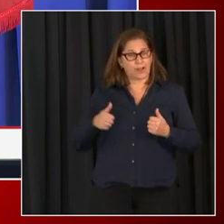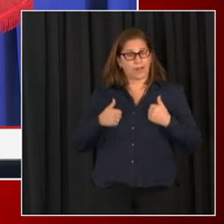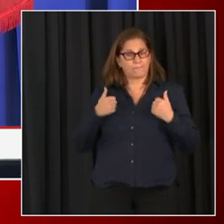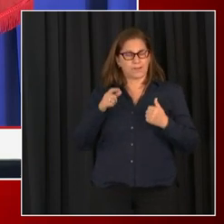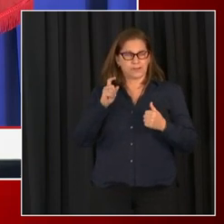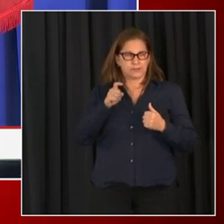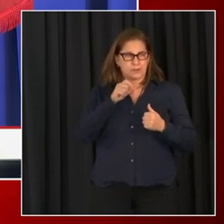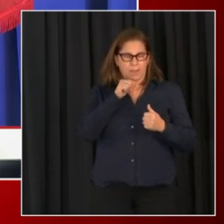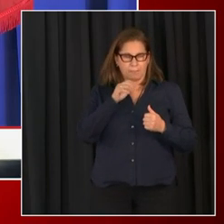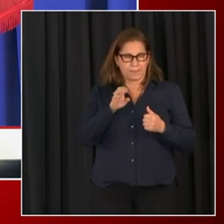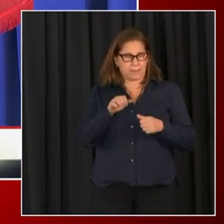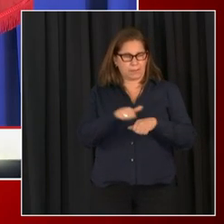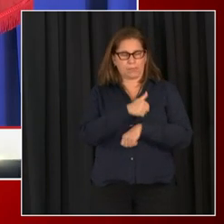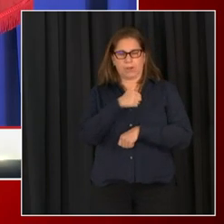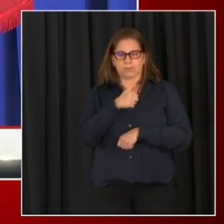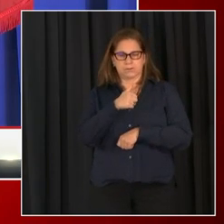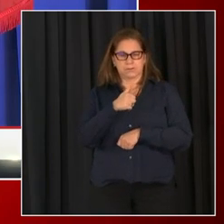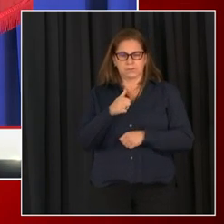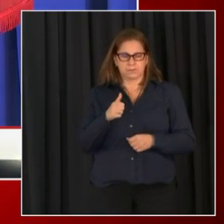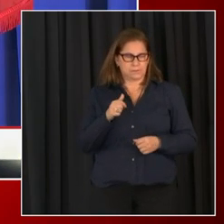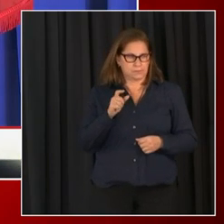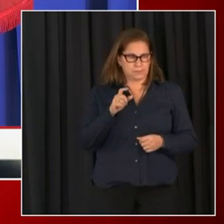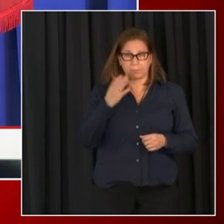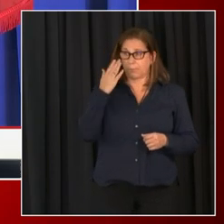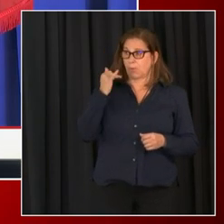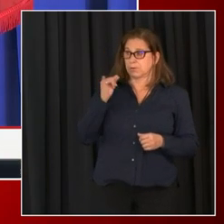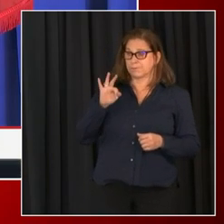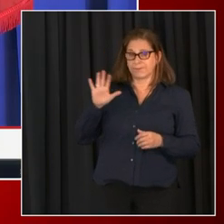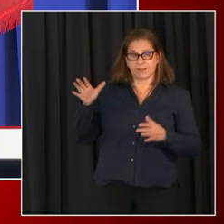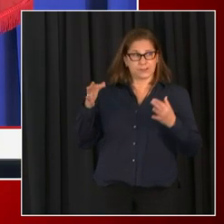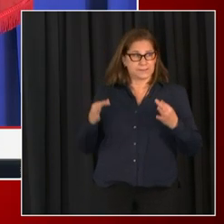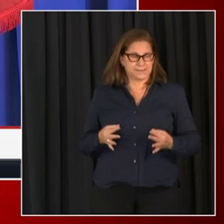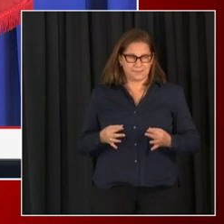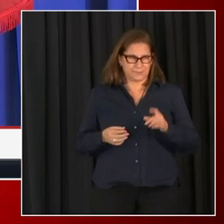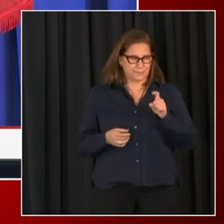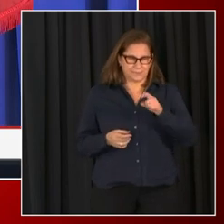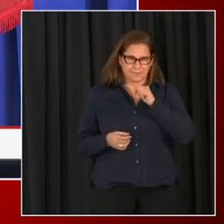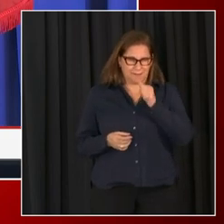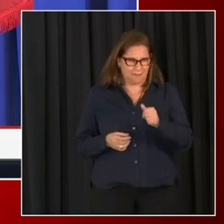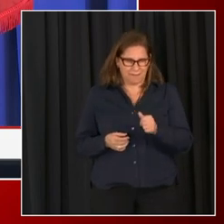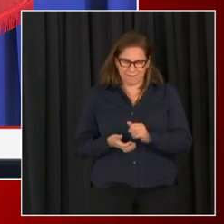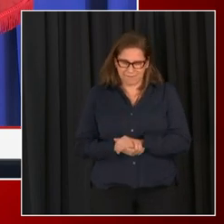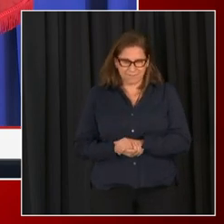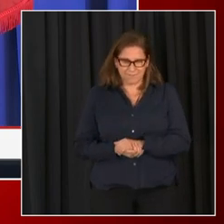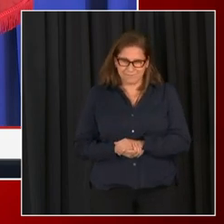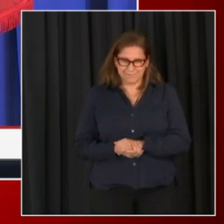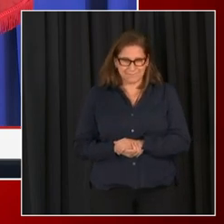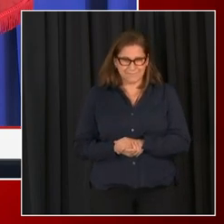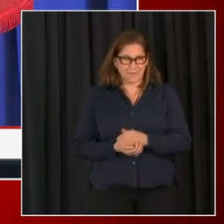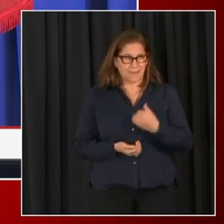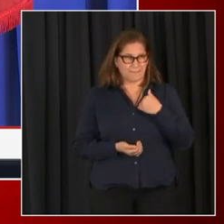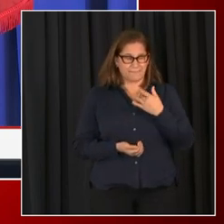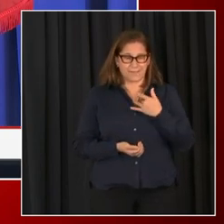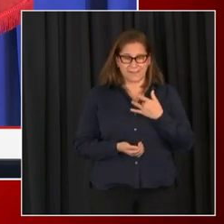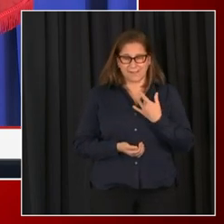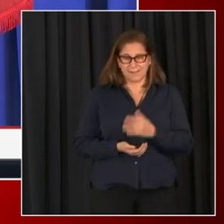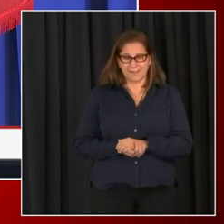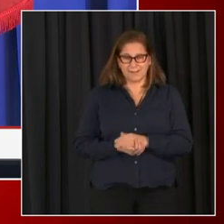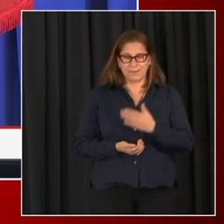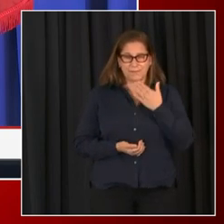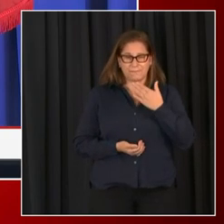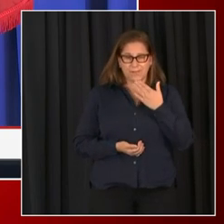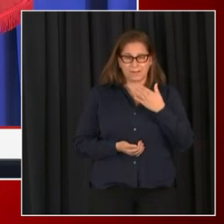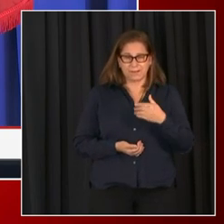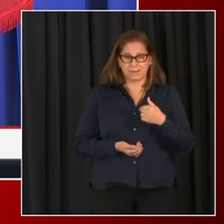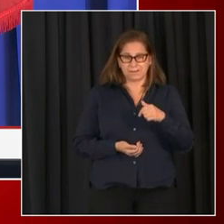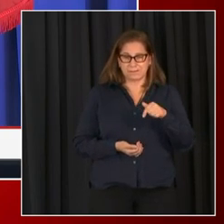because of that. And so I feel very grateful to the law enforcement officials